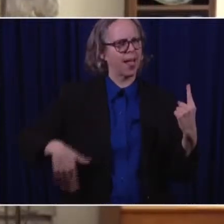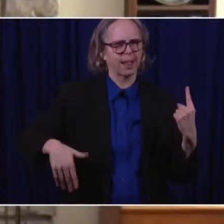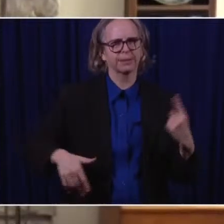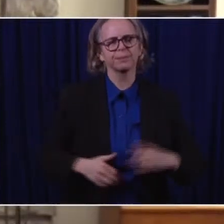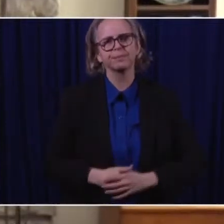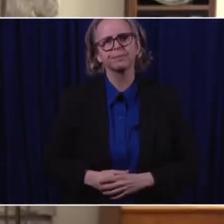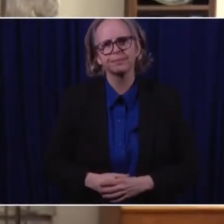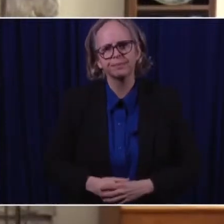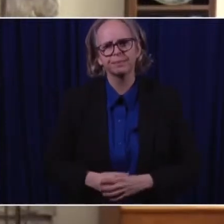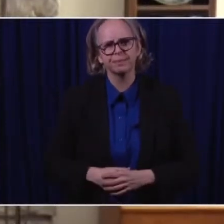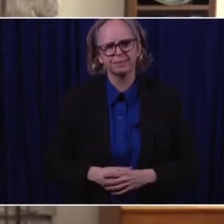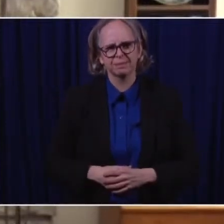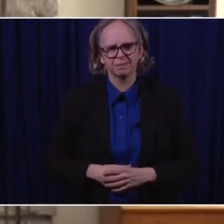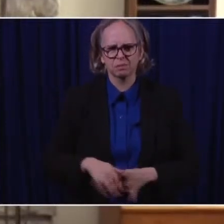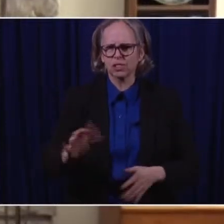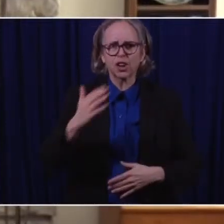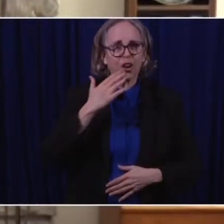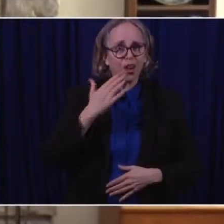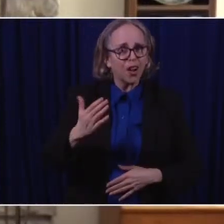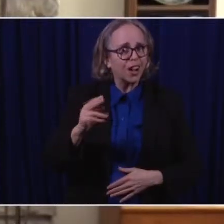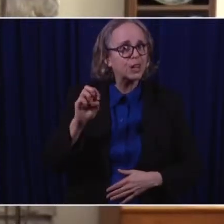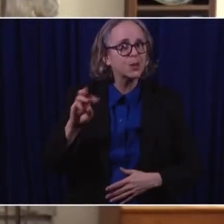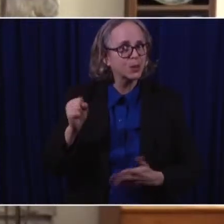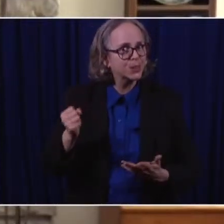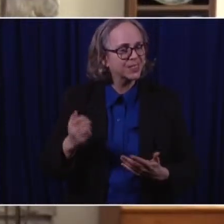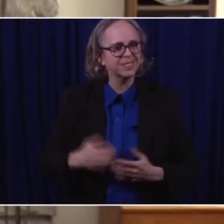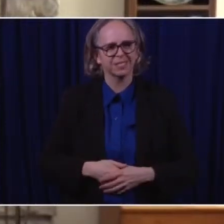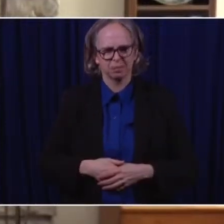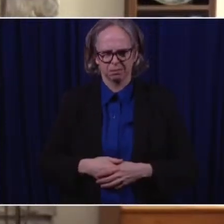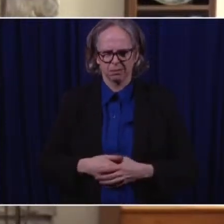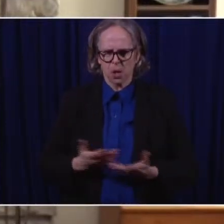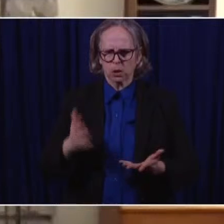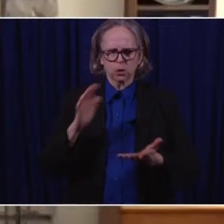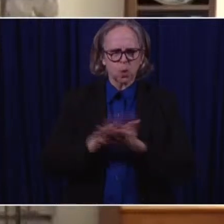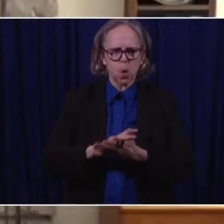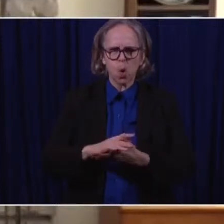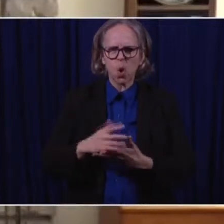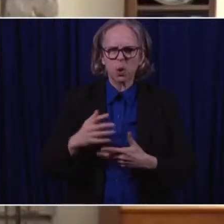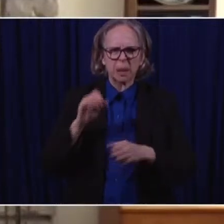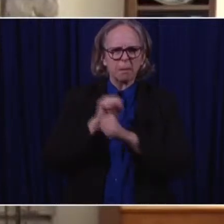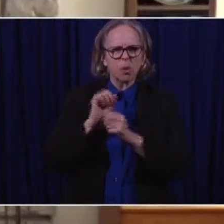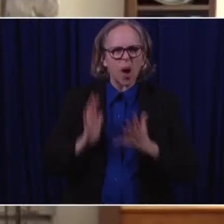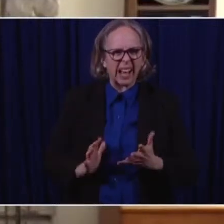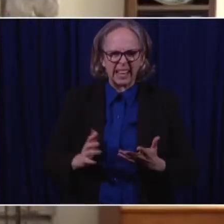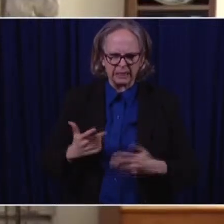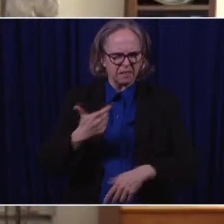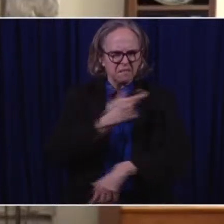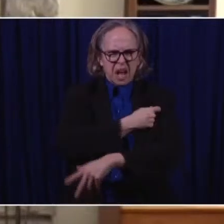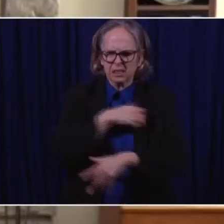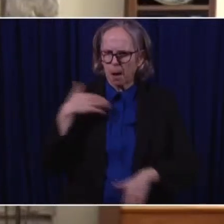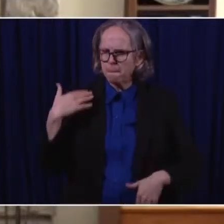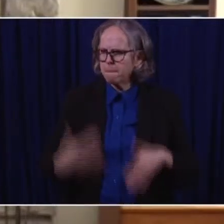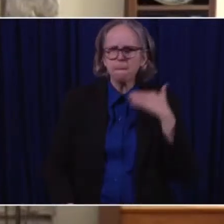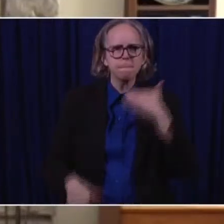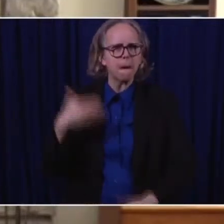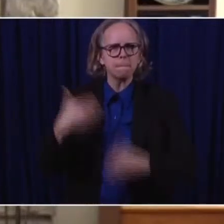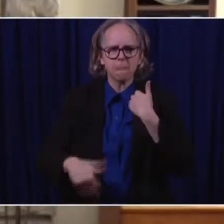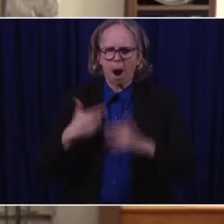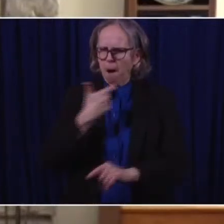of vaccinations in schools. That is going very well. At the end of this week, by the end of this weekend, we will be about halfway